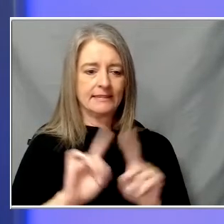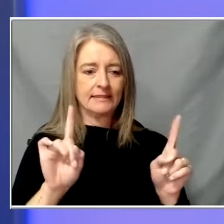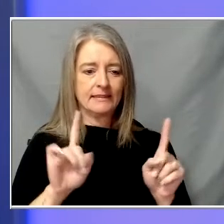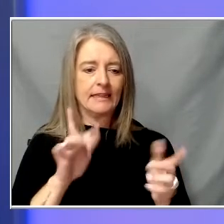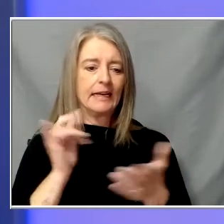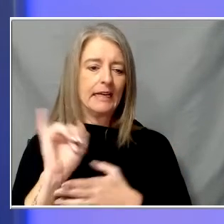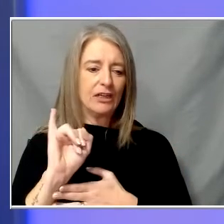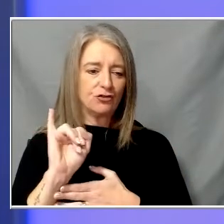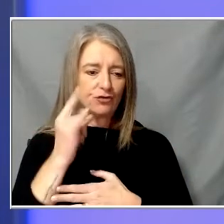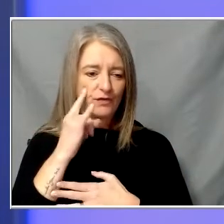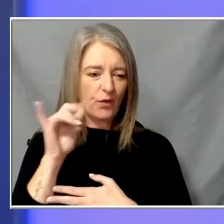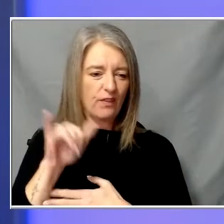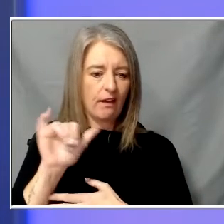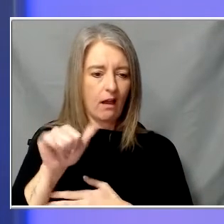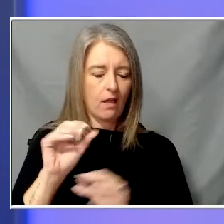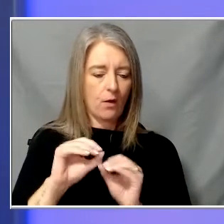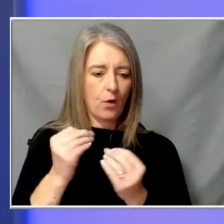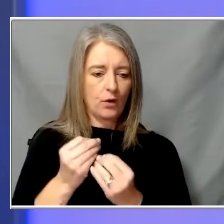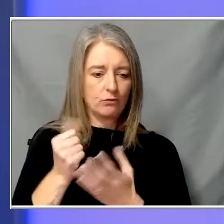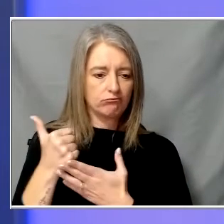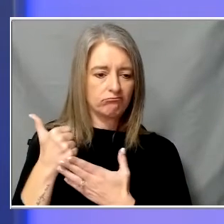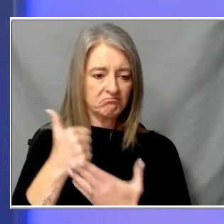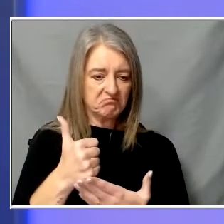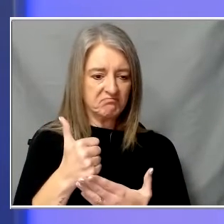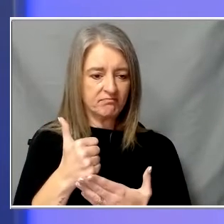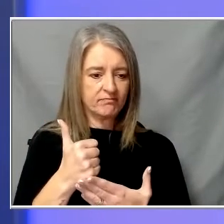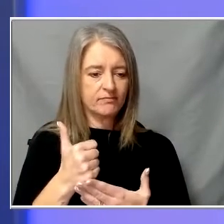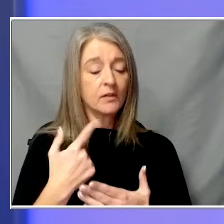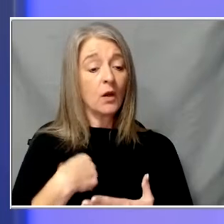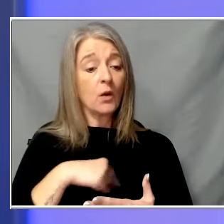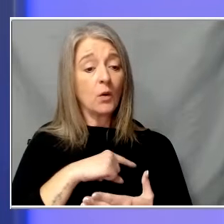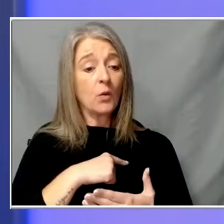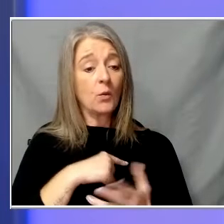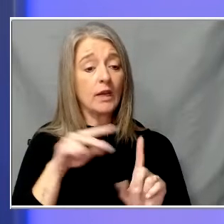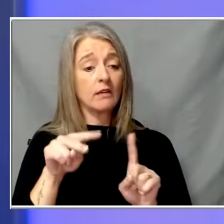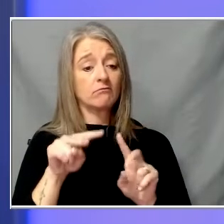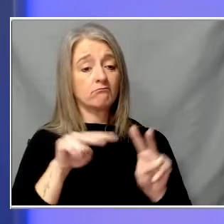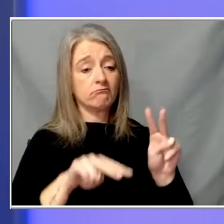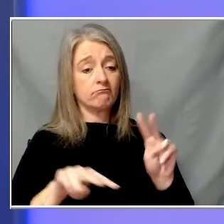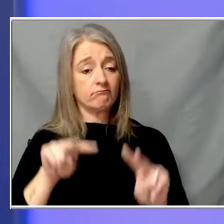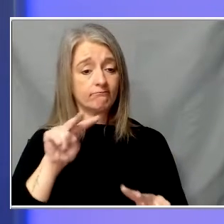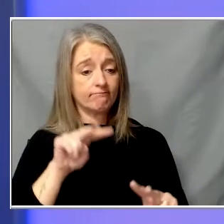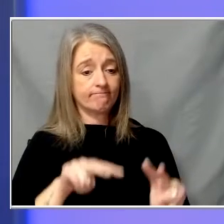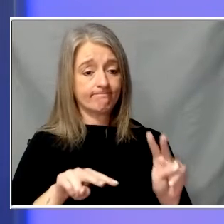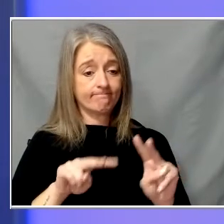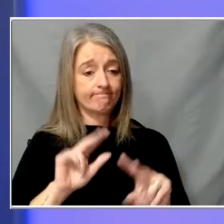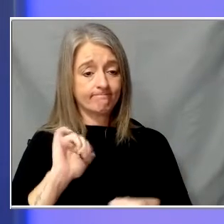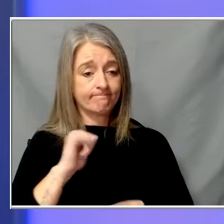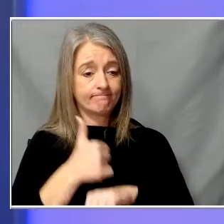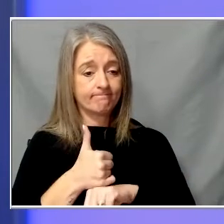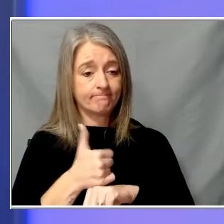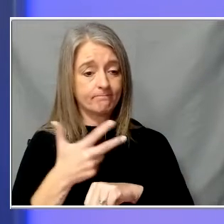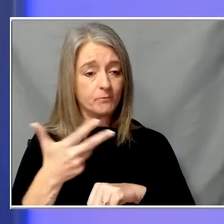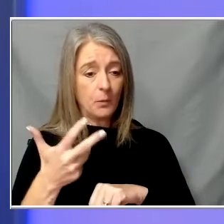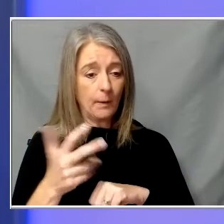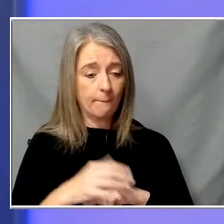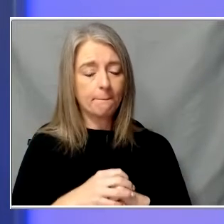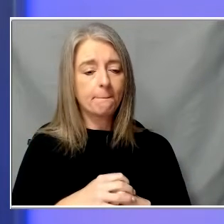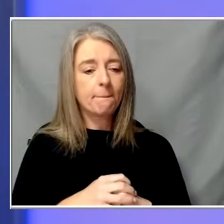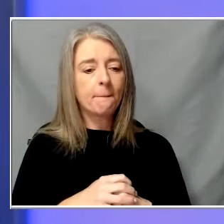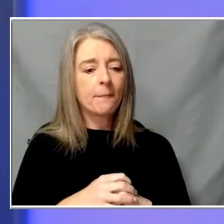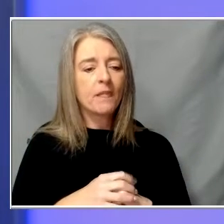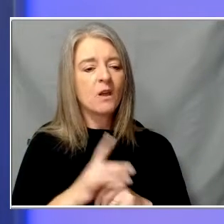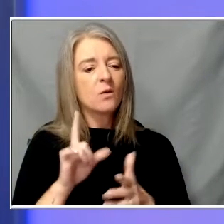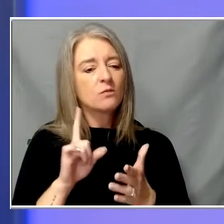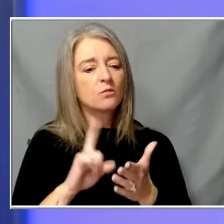is for. There's other organizations to do that. What we took a step back and looked at was, what are some of the